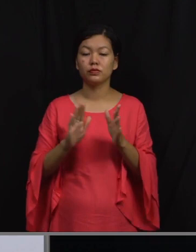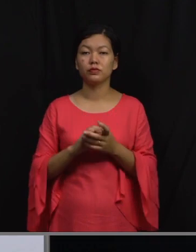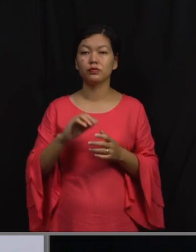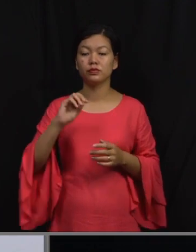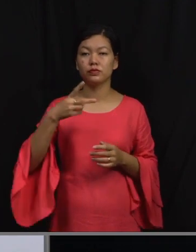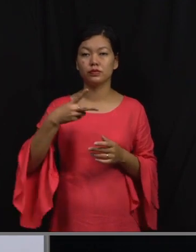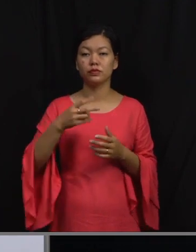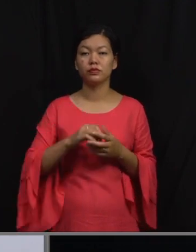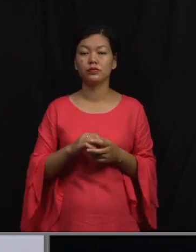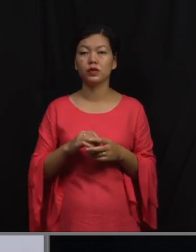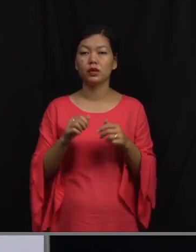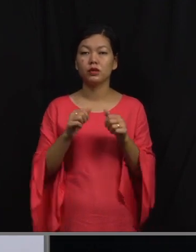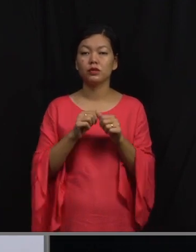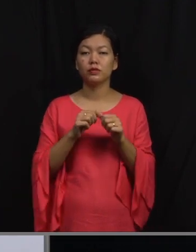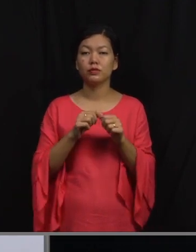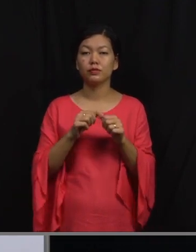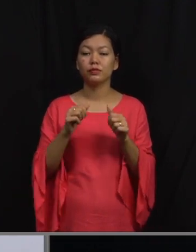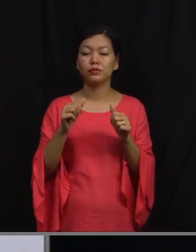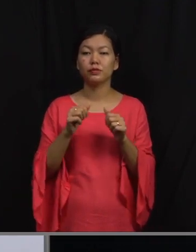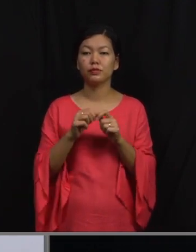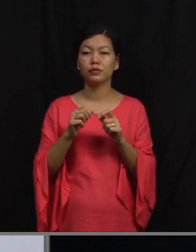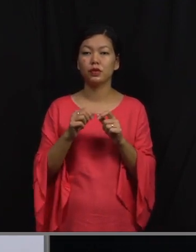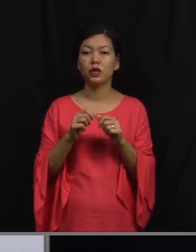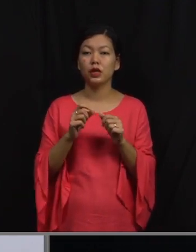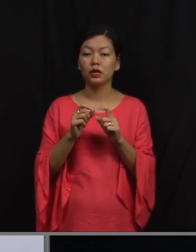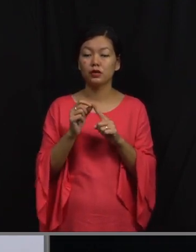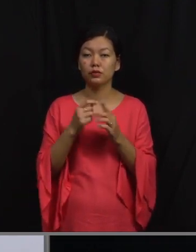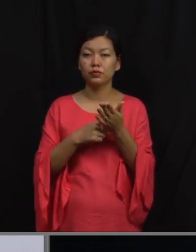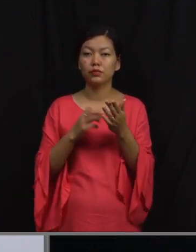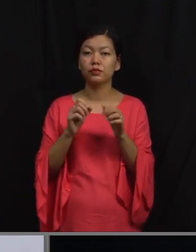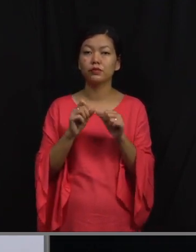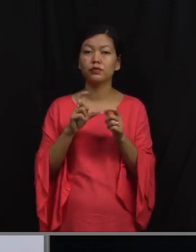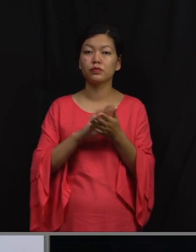and number two approach, or number two principle is reduction.